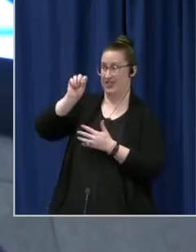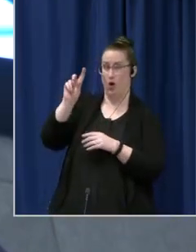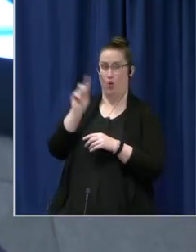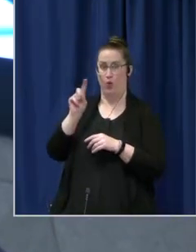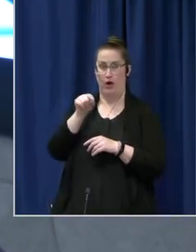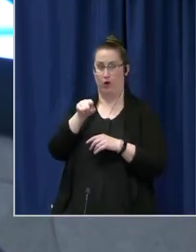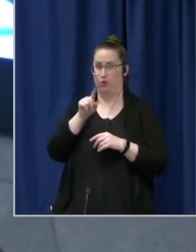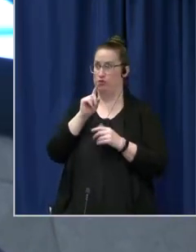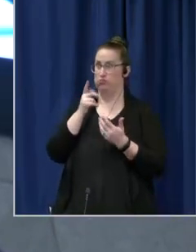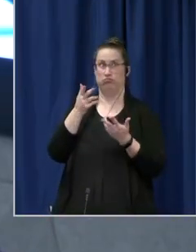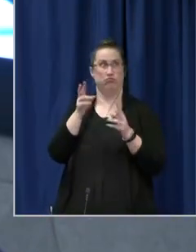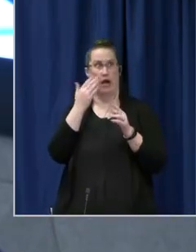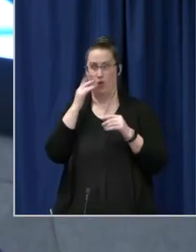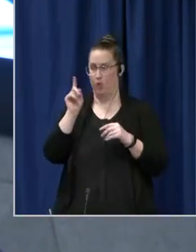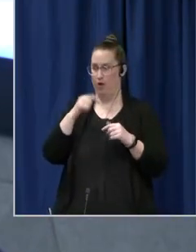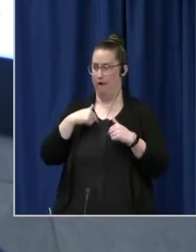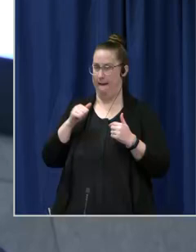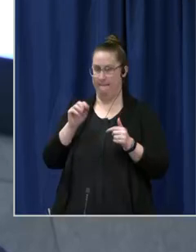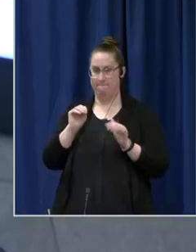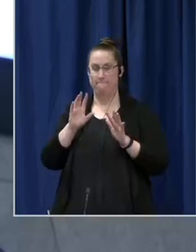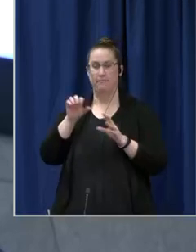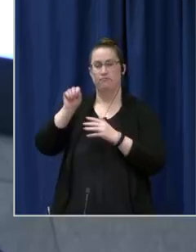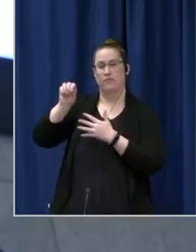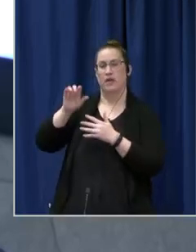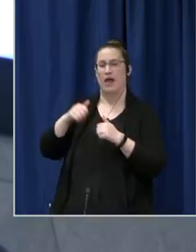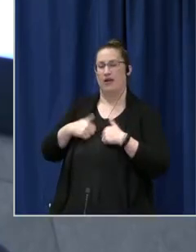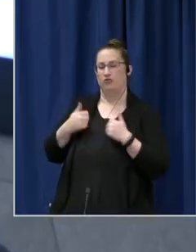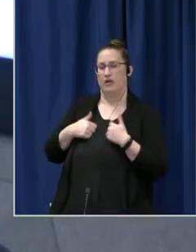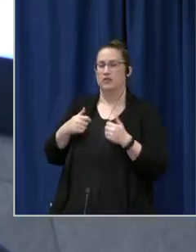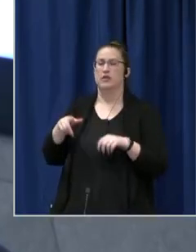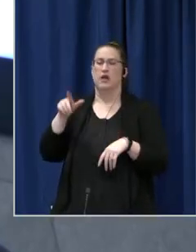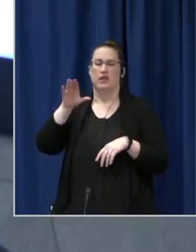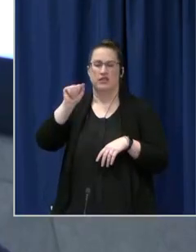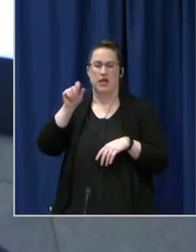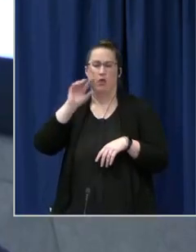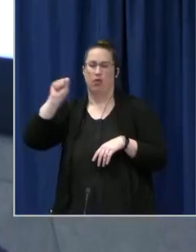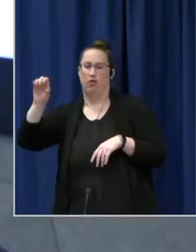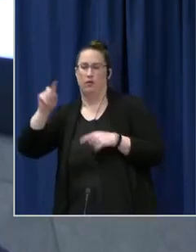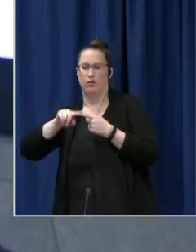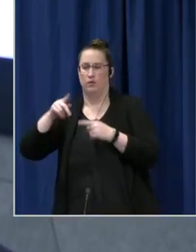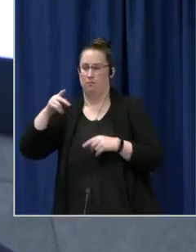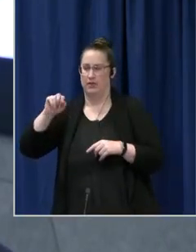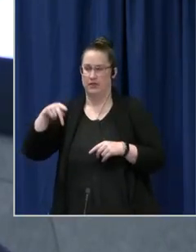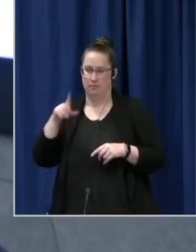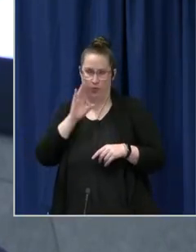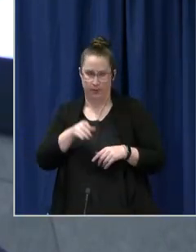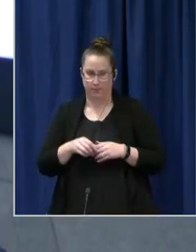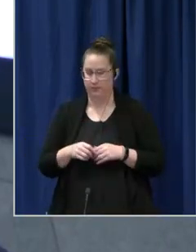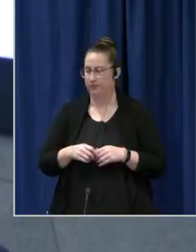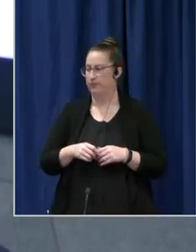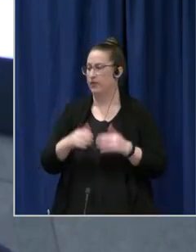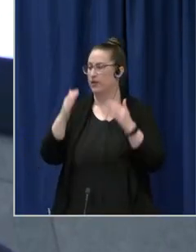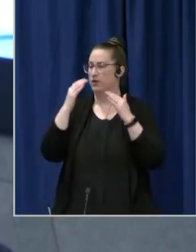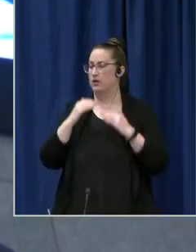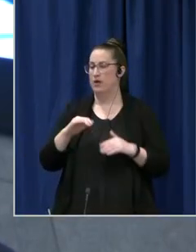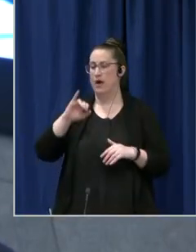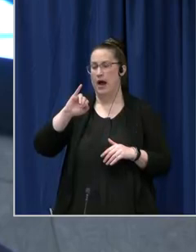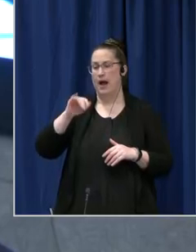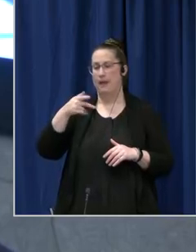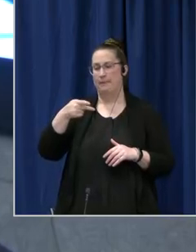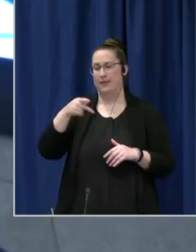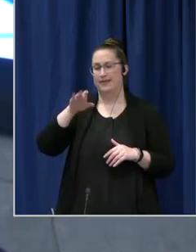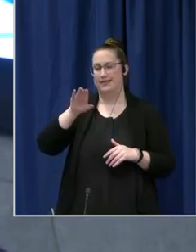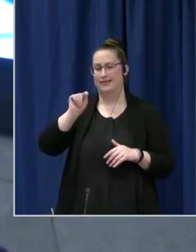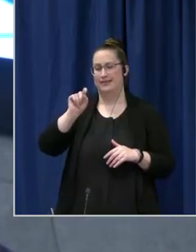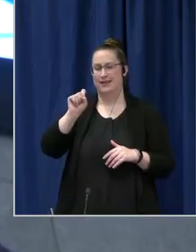you know what your address is. They will give the best information they have to the PSAP. IPCTS is a little bit different because